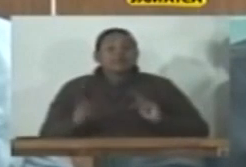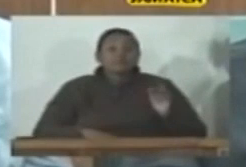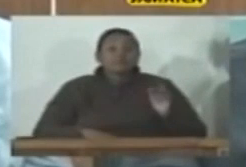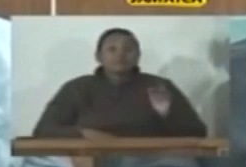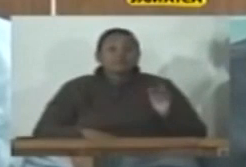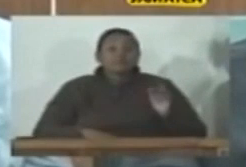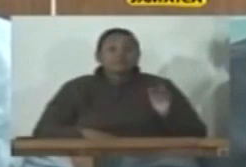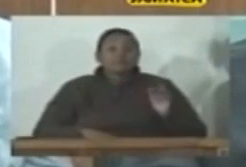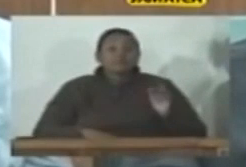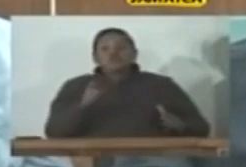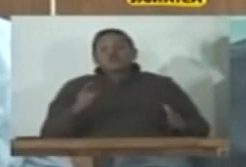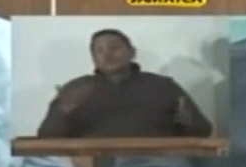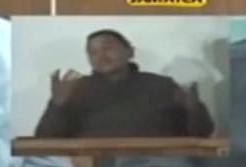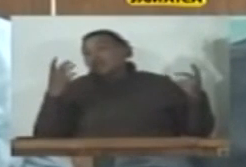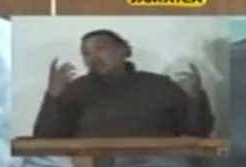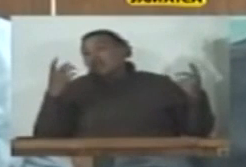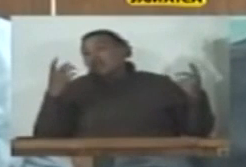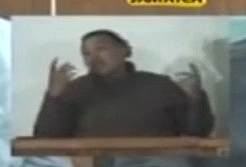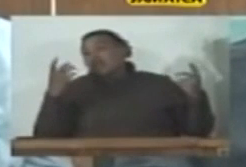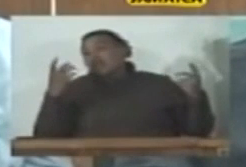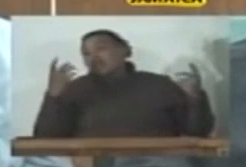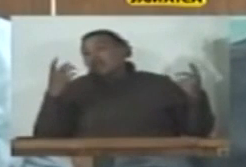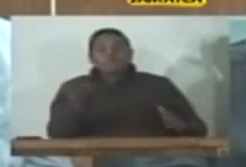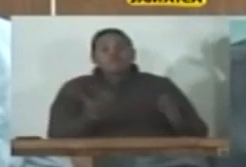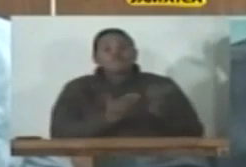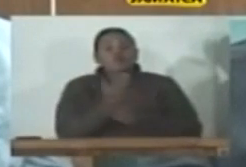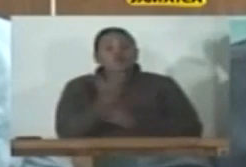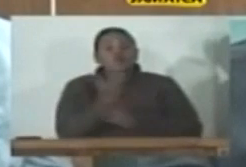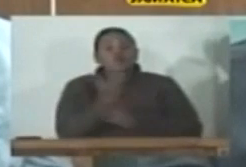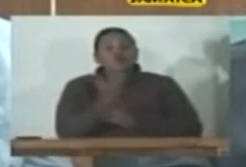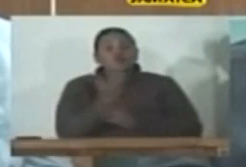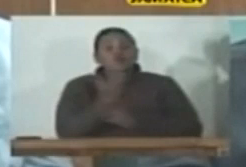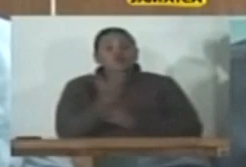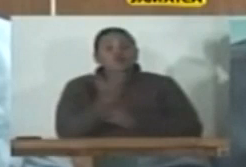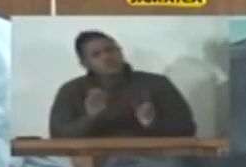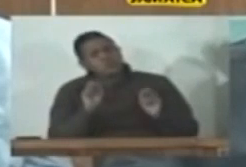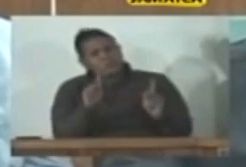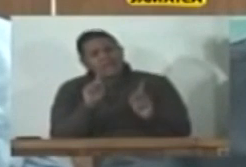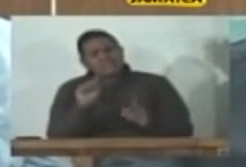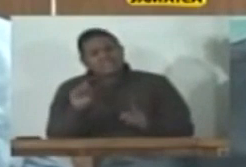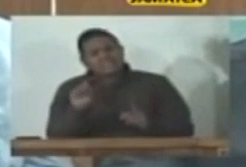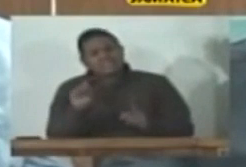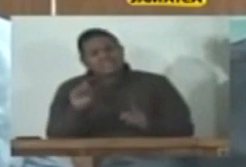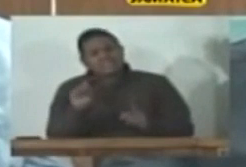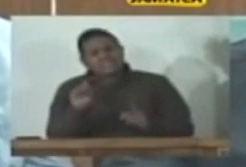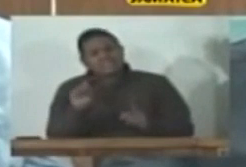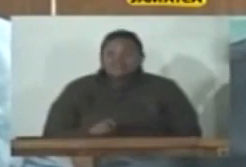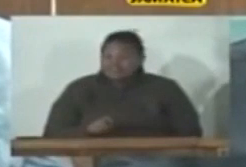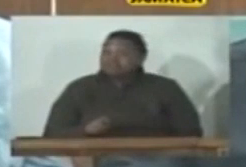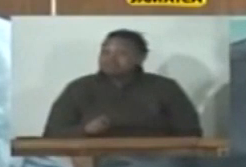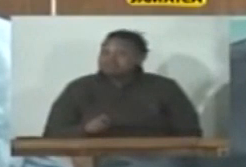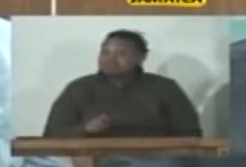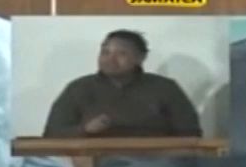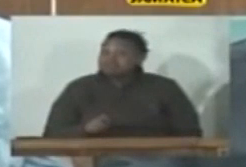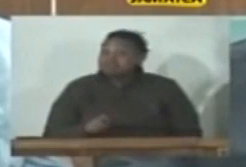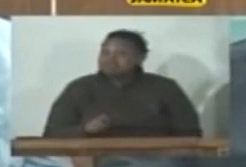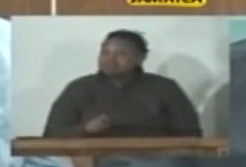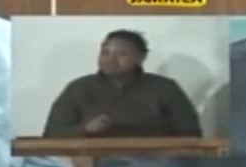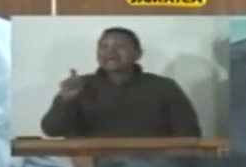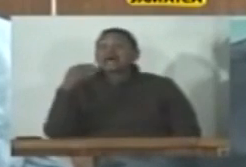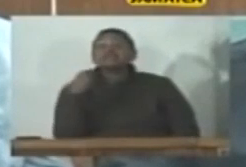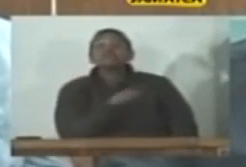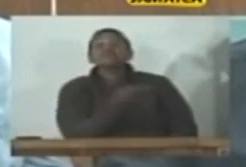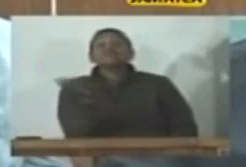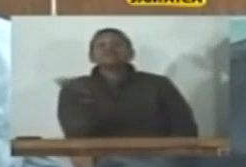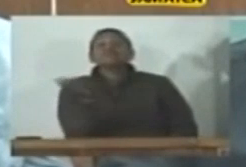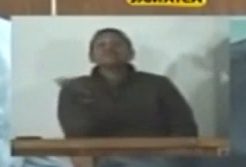Yet, even after the tax giveaway announced by the minister last Thursday, the government is once again looking to collect more taxes